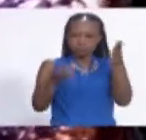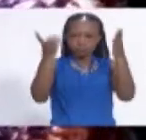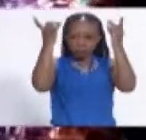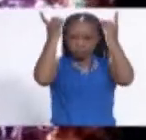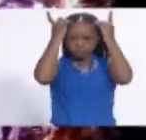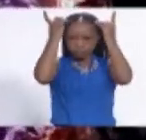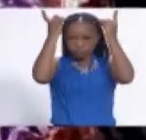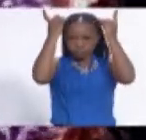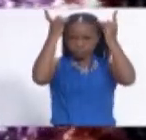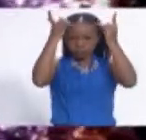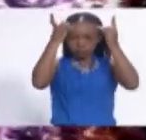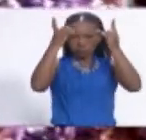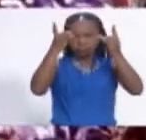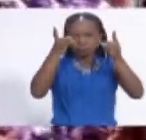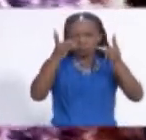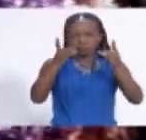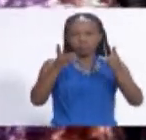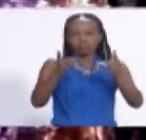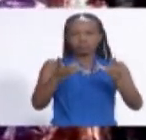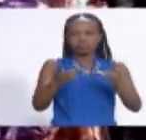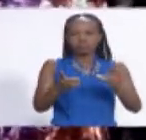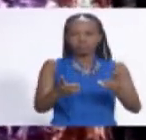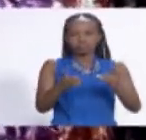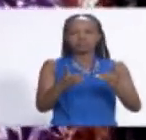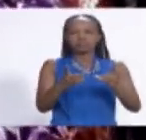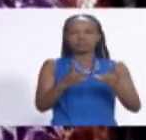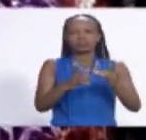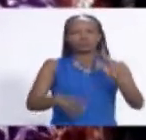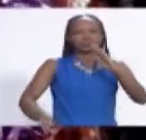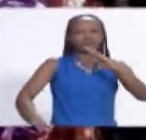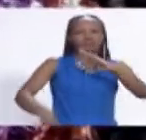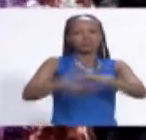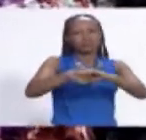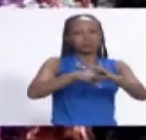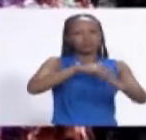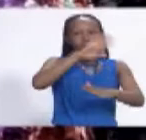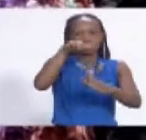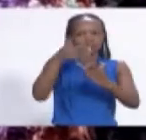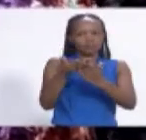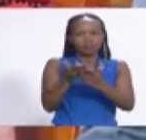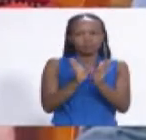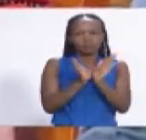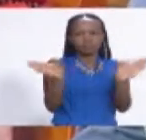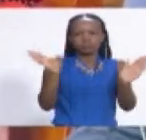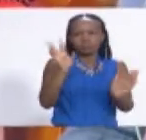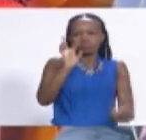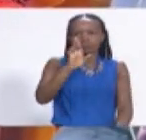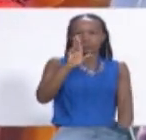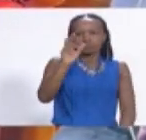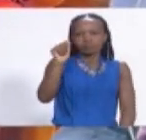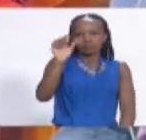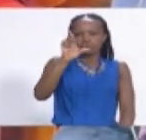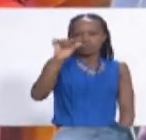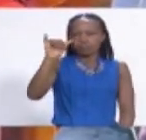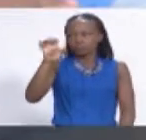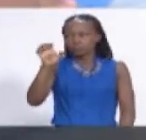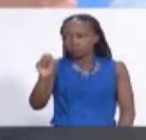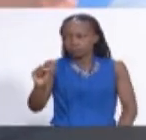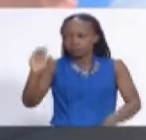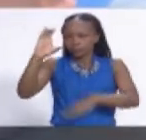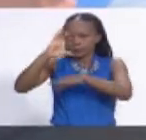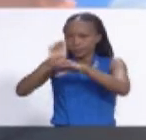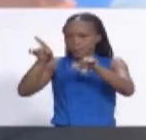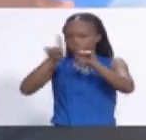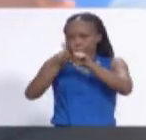The decision was to ban all public rallies. There is no exception. Churches have also been banned